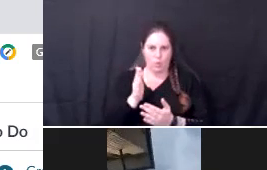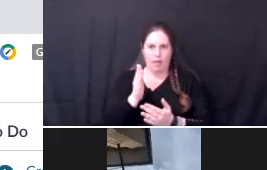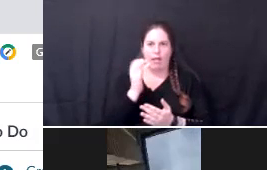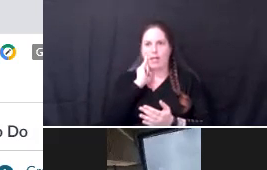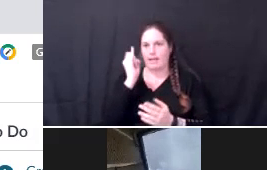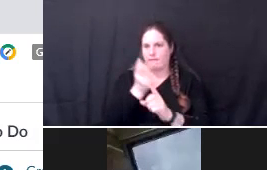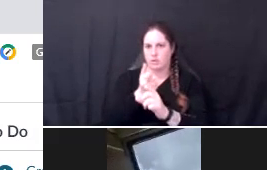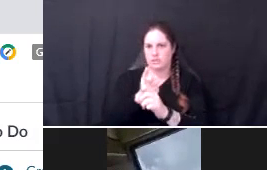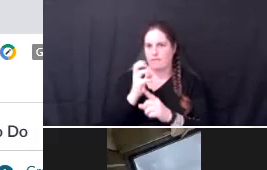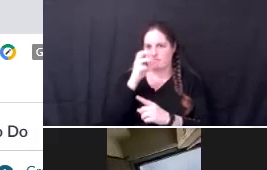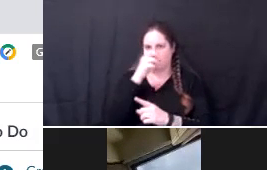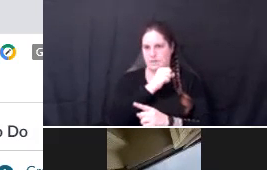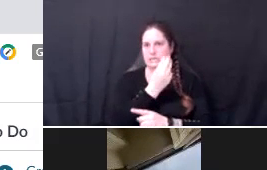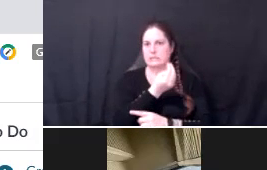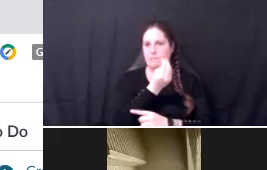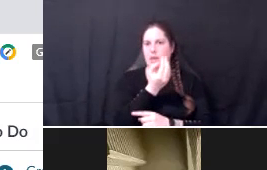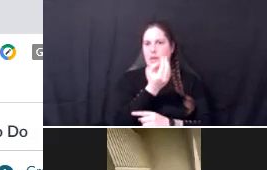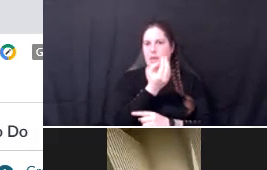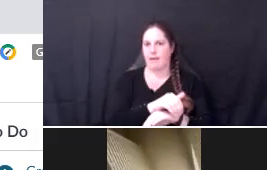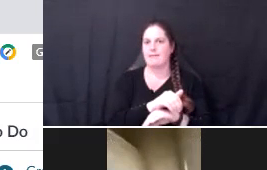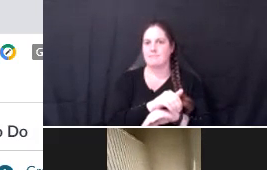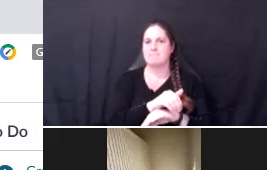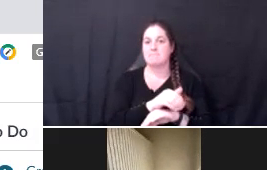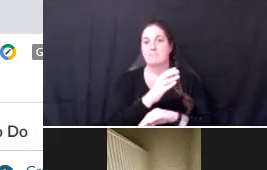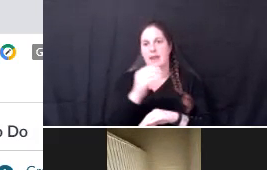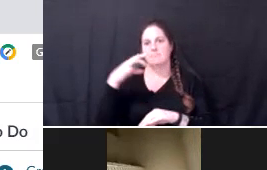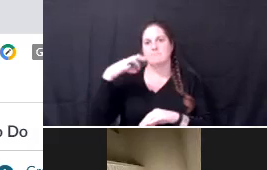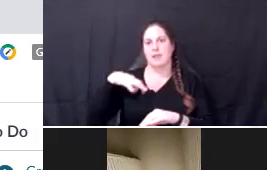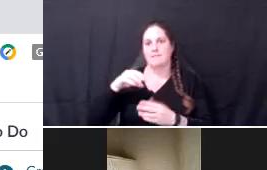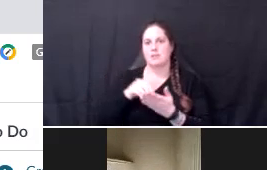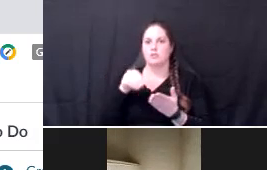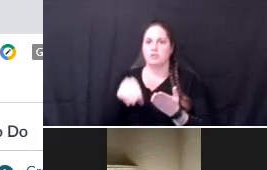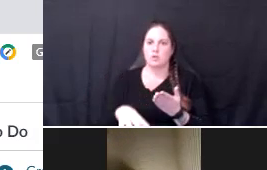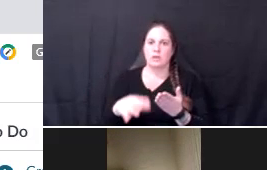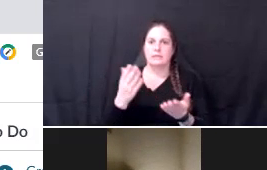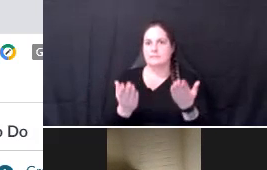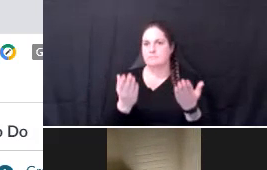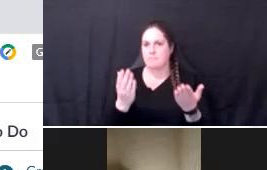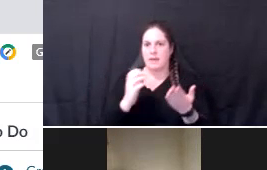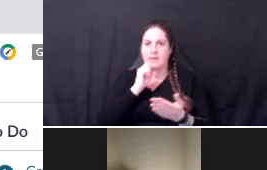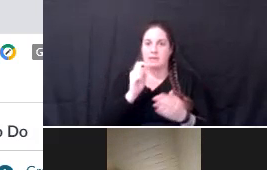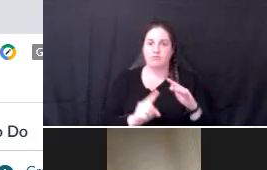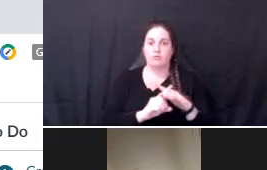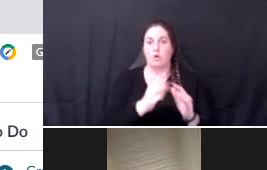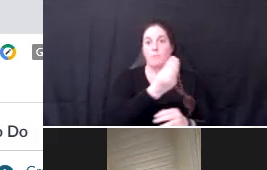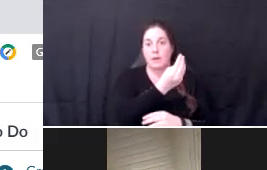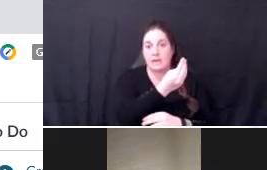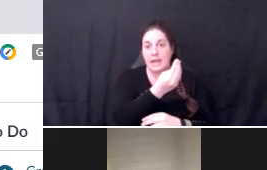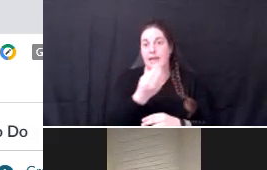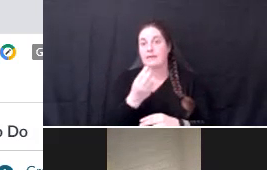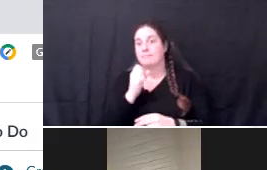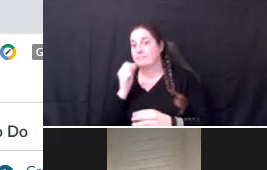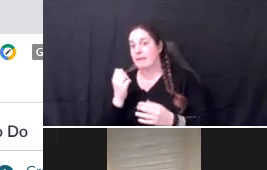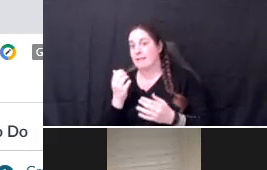for the first time tonight, and for the benefit of those students who didn't make it Monday and didn't make it today,